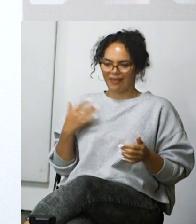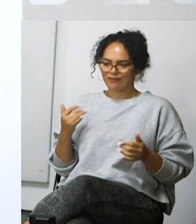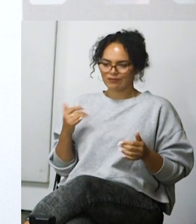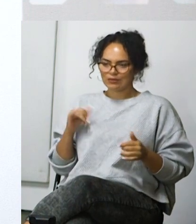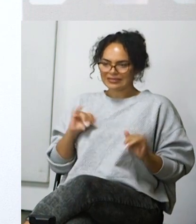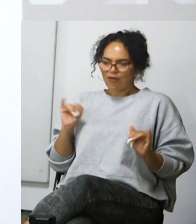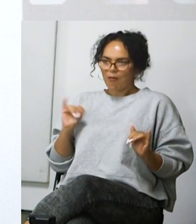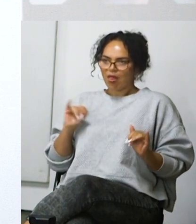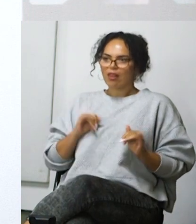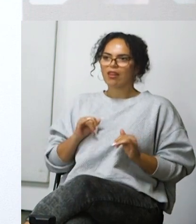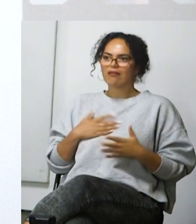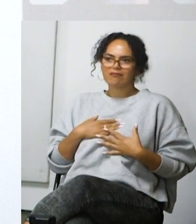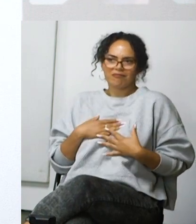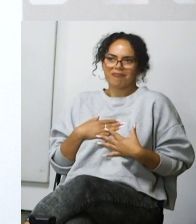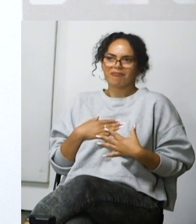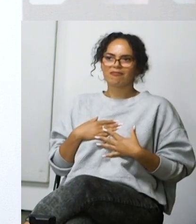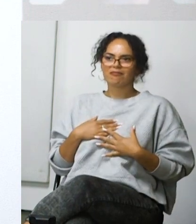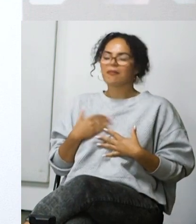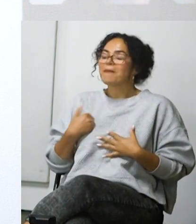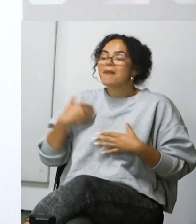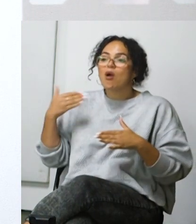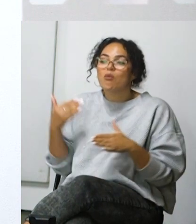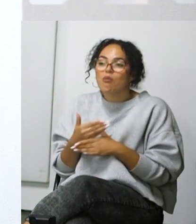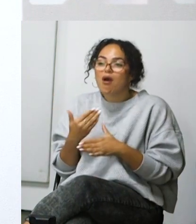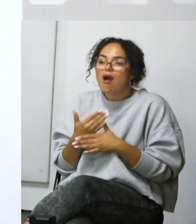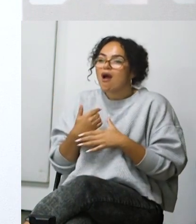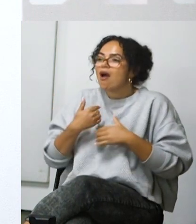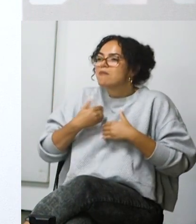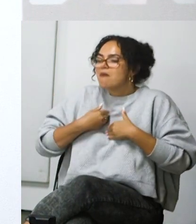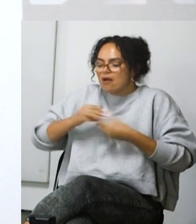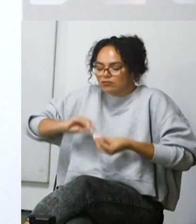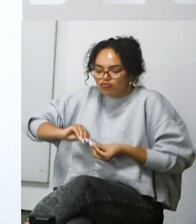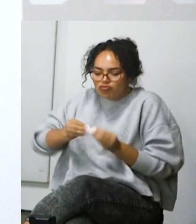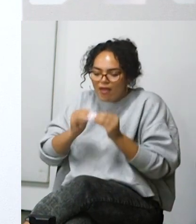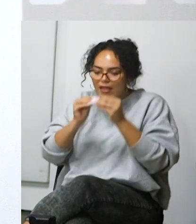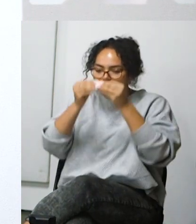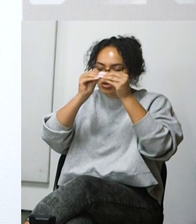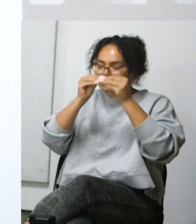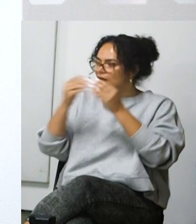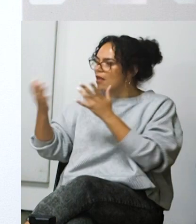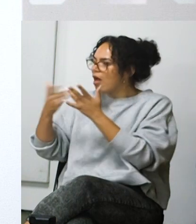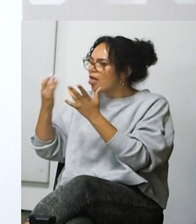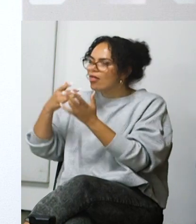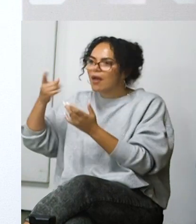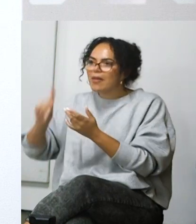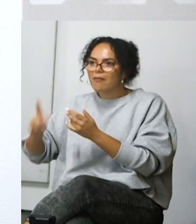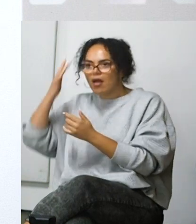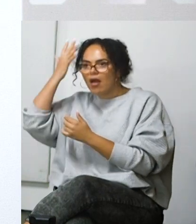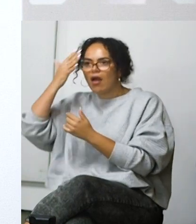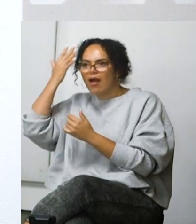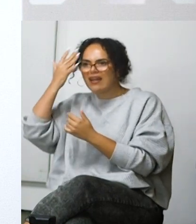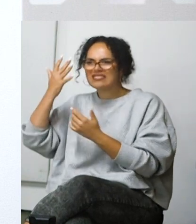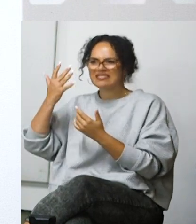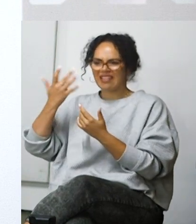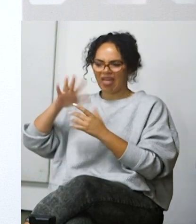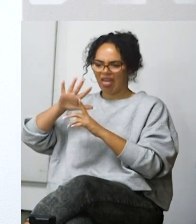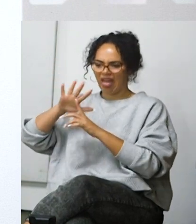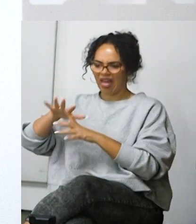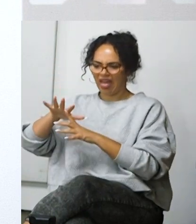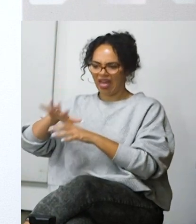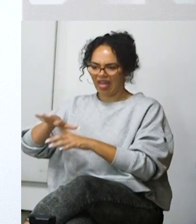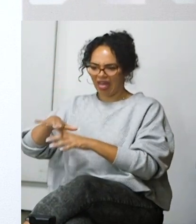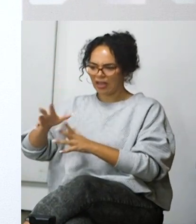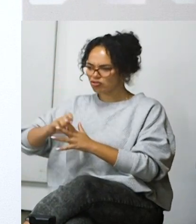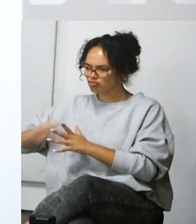a tragedy. And I don't want my work or the work of other neurodivergent people to be flattened and stripped